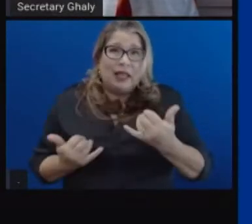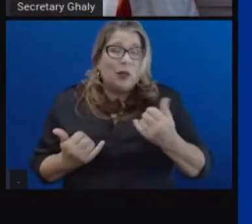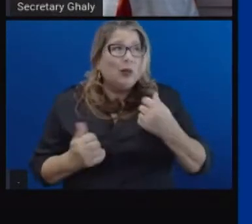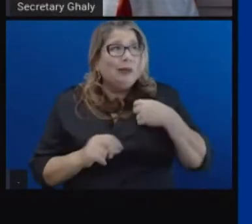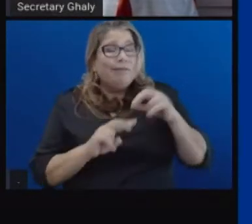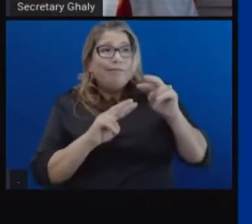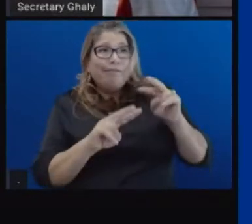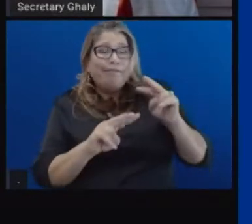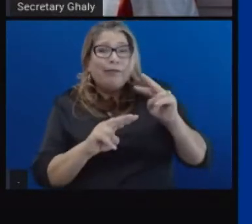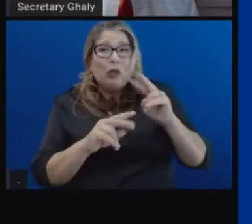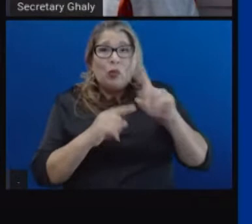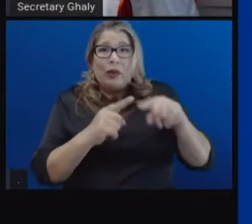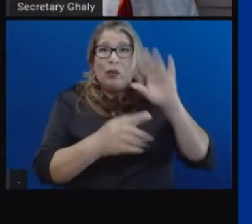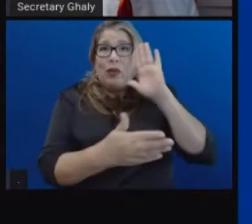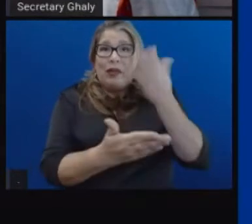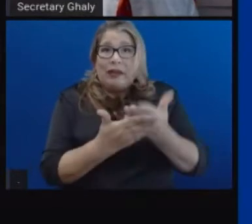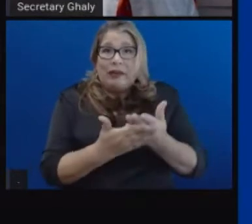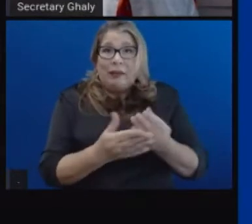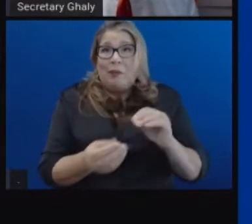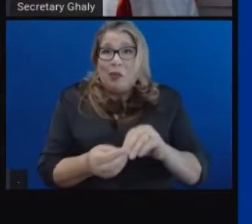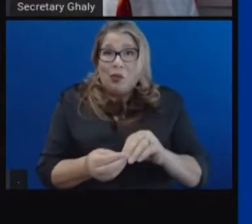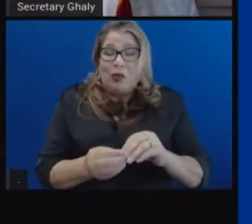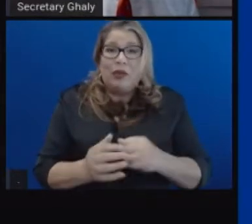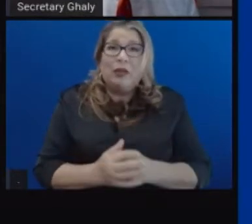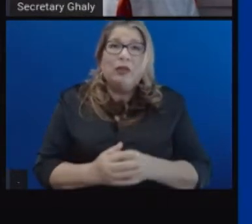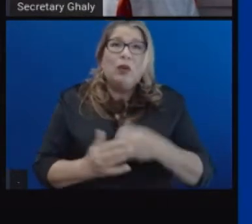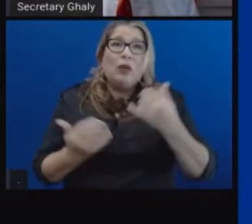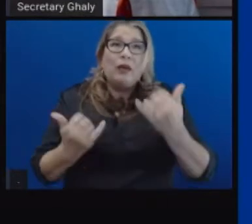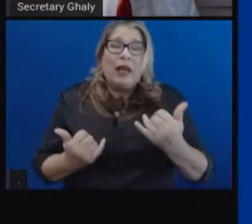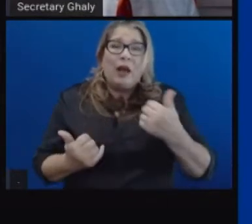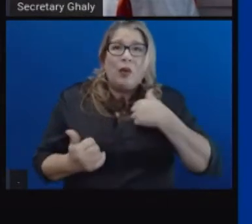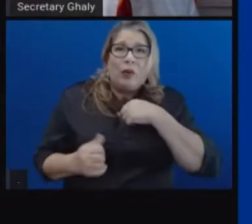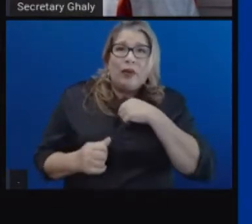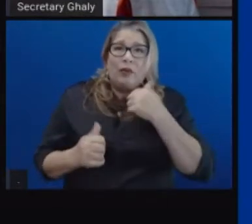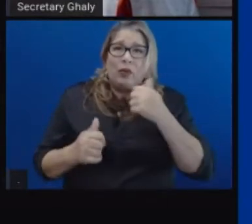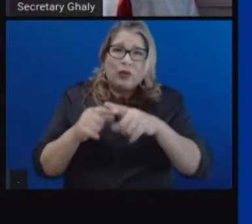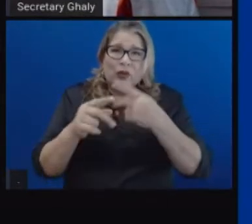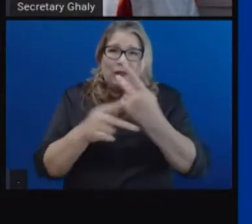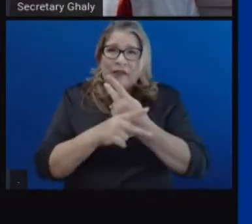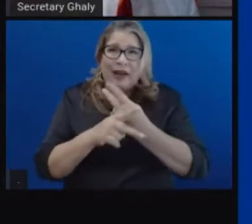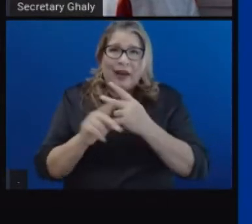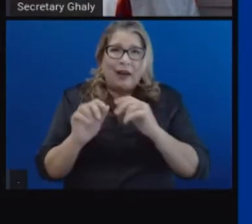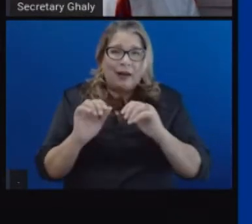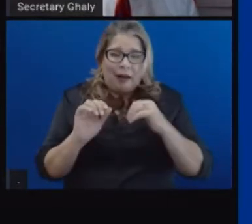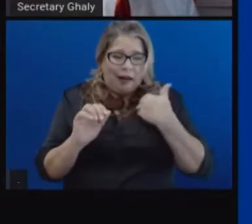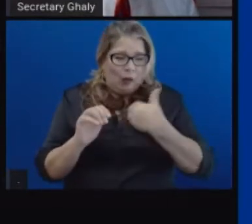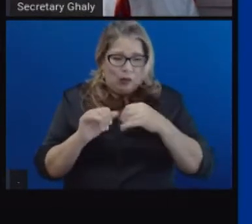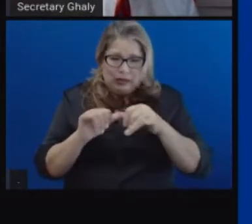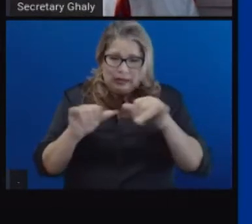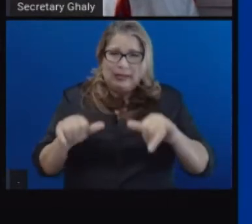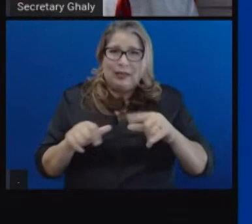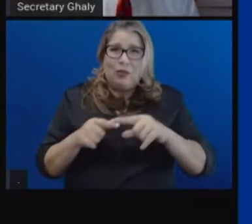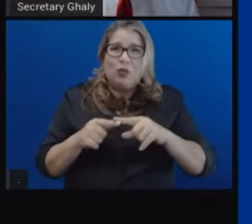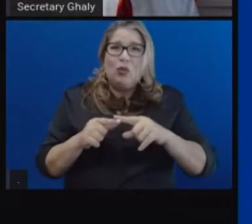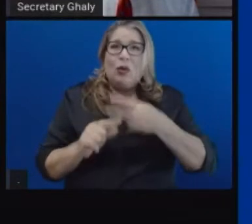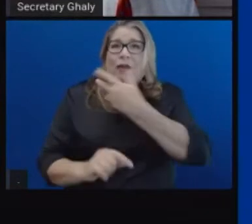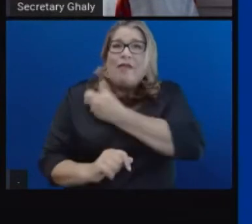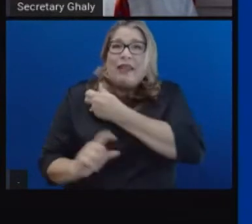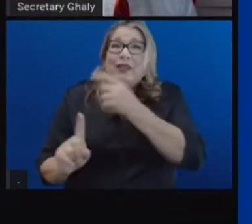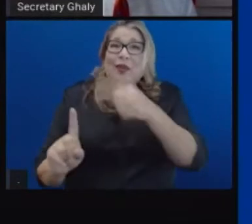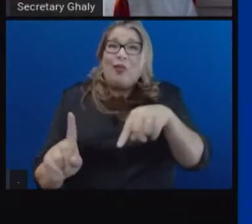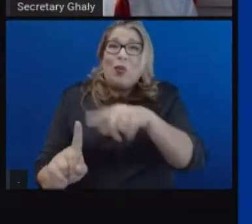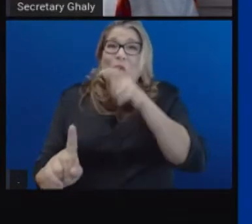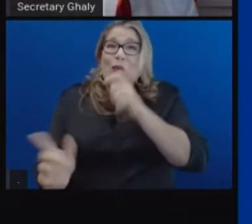our structure allows us to get vaccine out to those populations as quickly as possible, while still allowing us